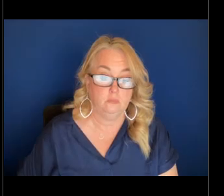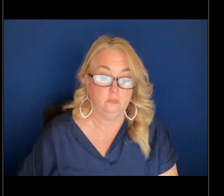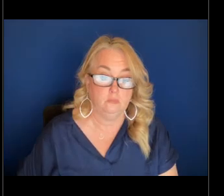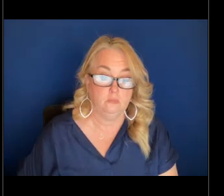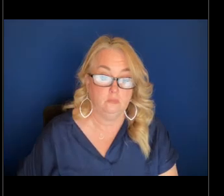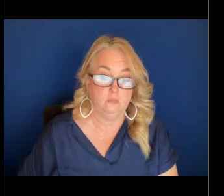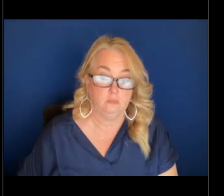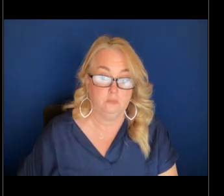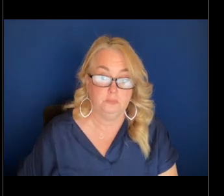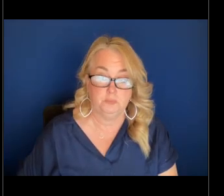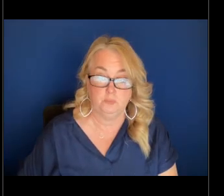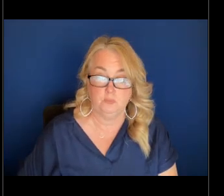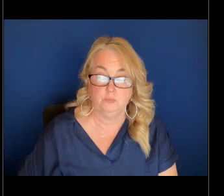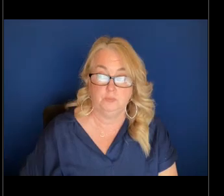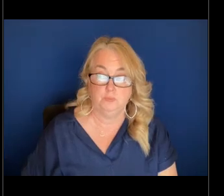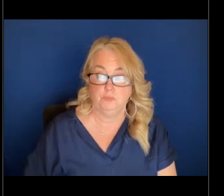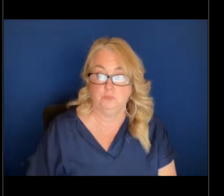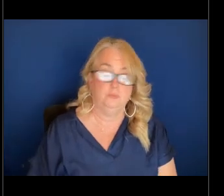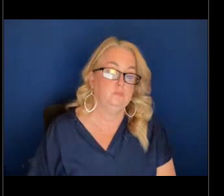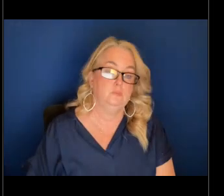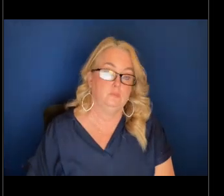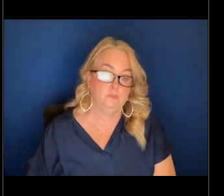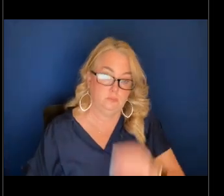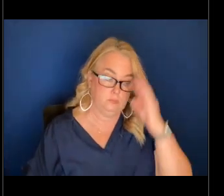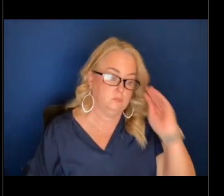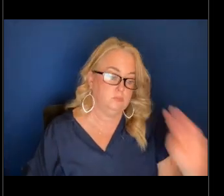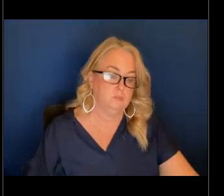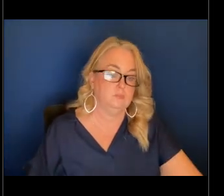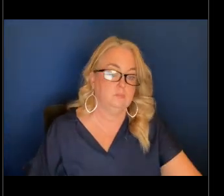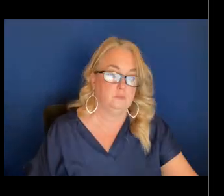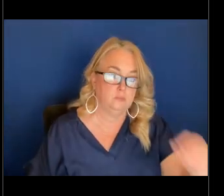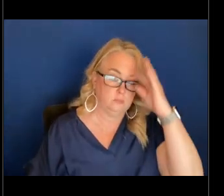All right, thank you so much. Go ahead and close that poll.